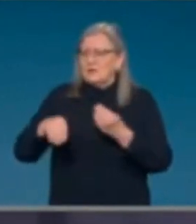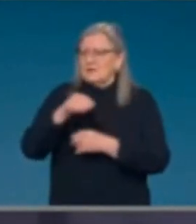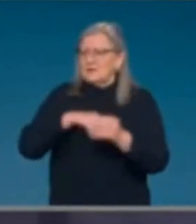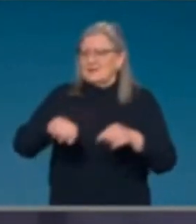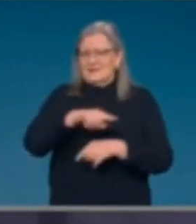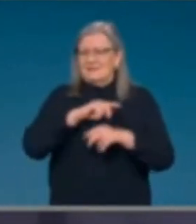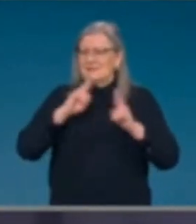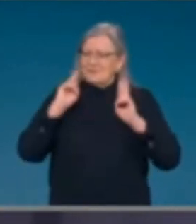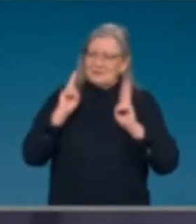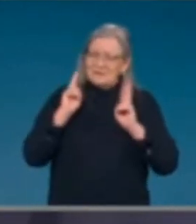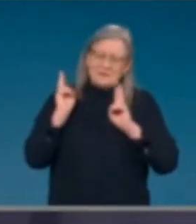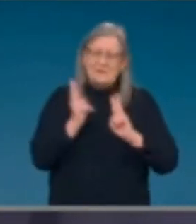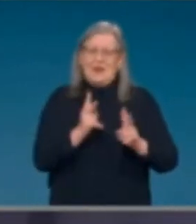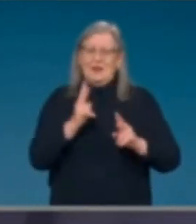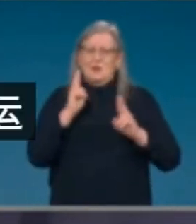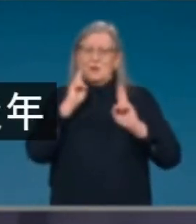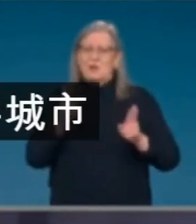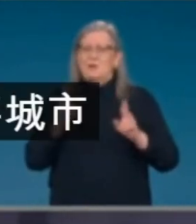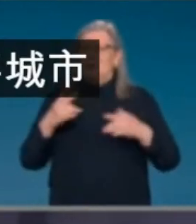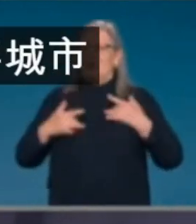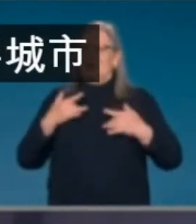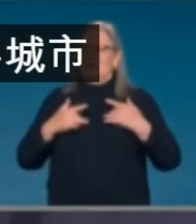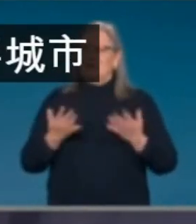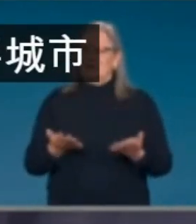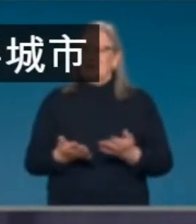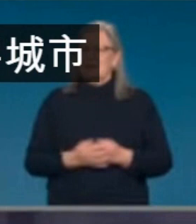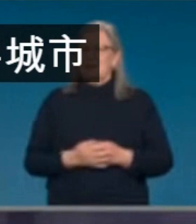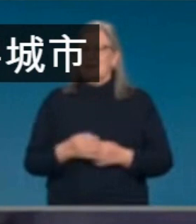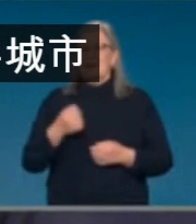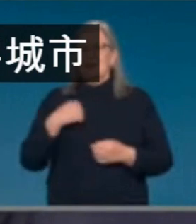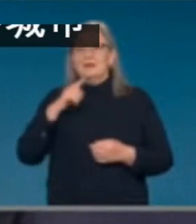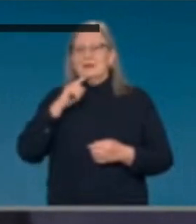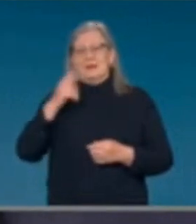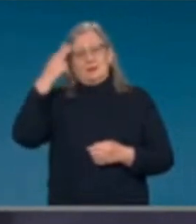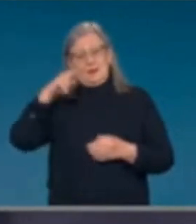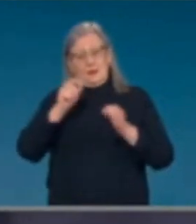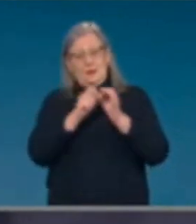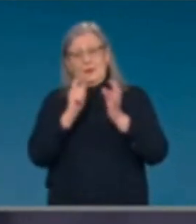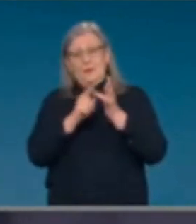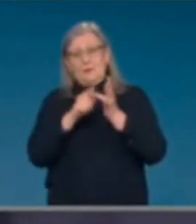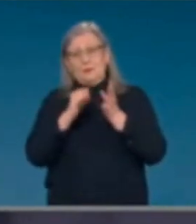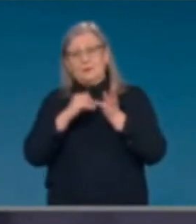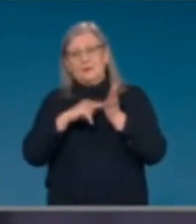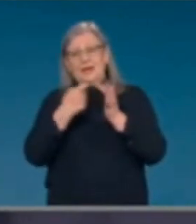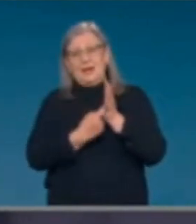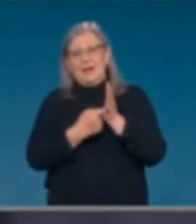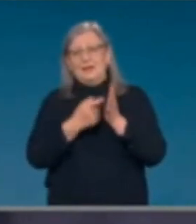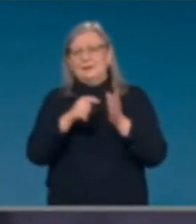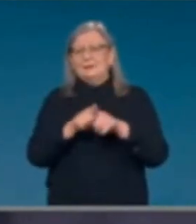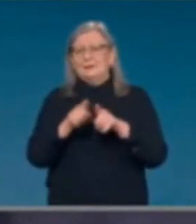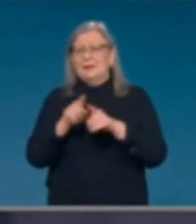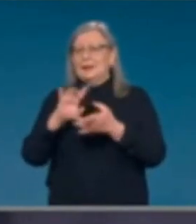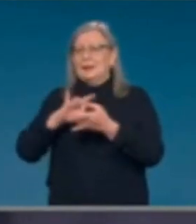in the name. It's a booster. It's an Olympic year. Sidious, Altius, Fortius. Faster, higher, stronger. It's